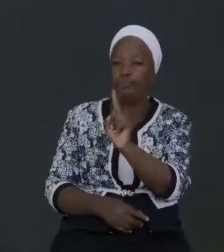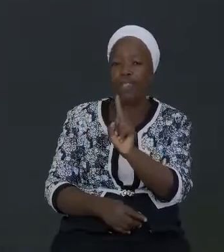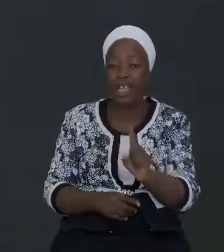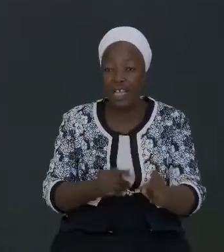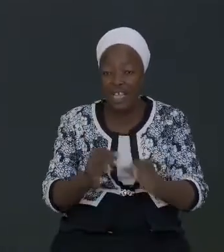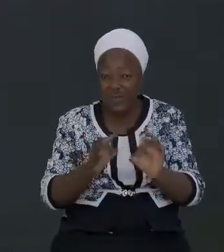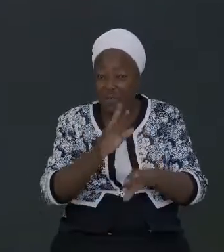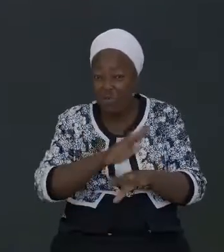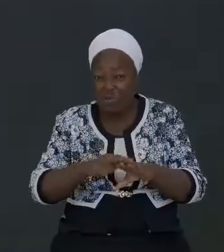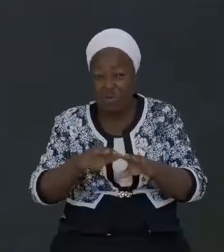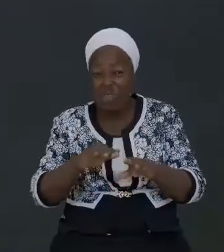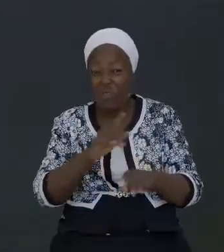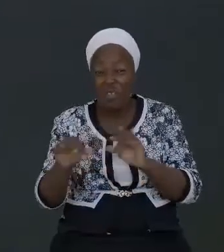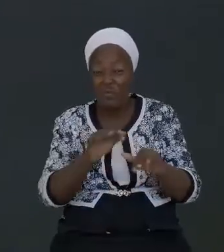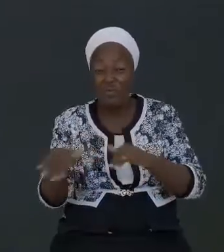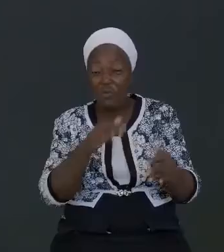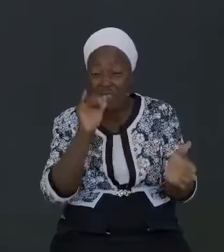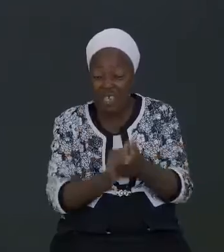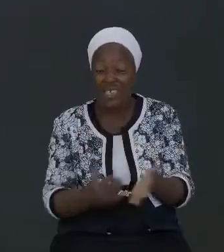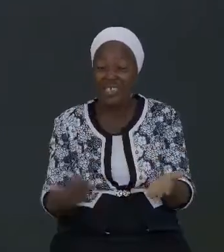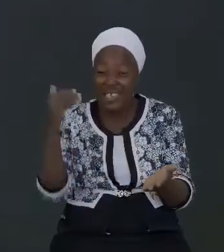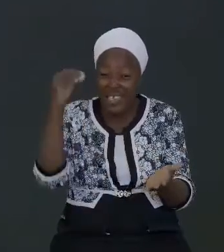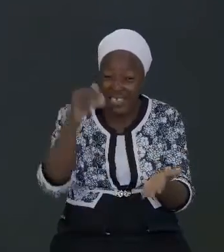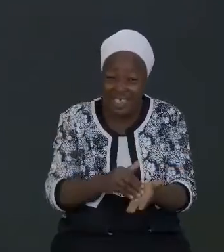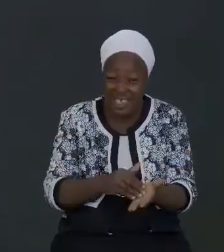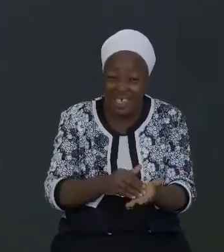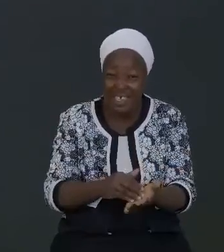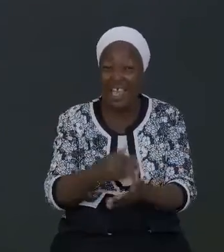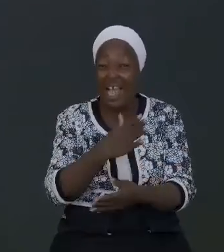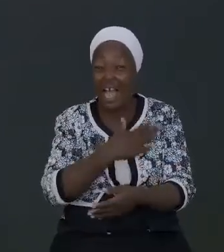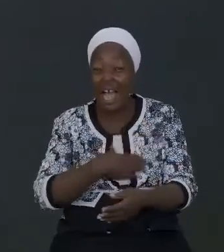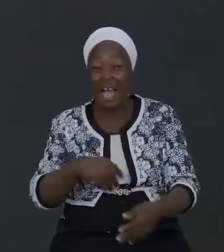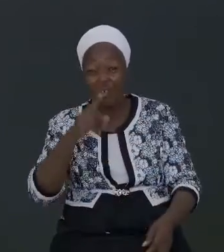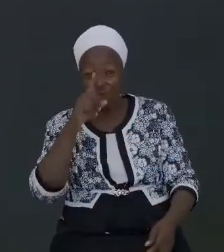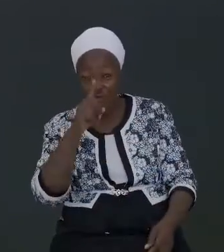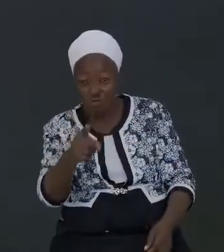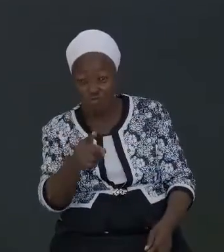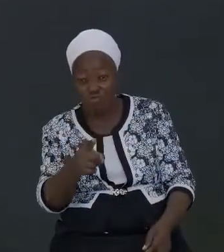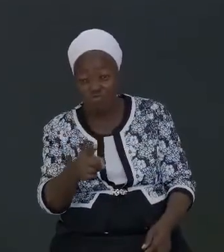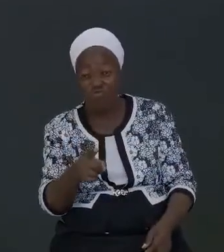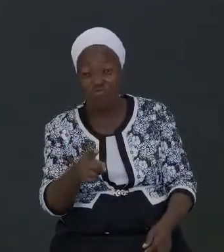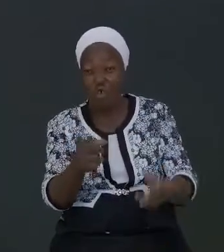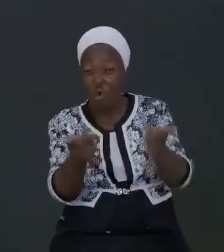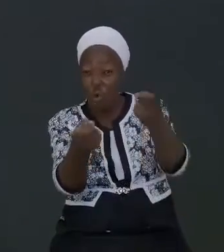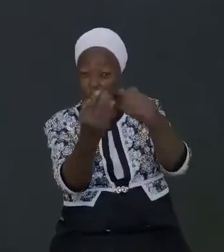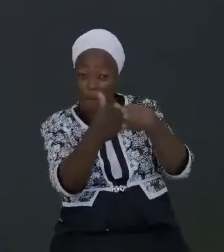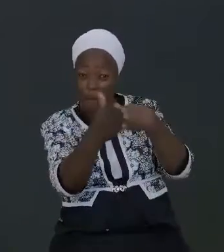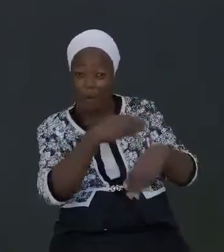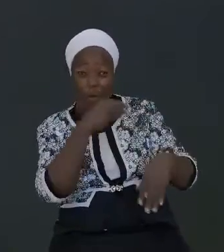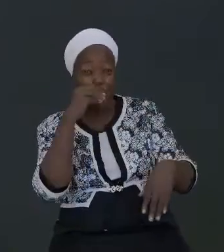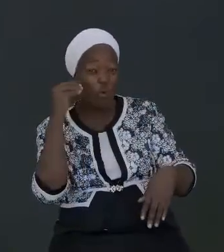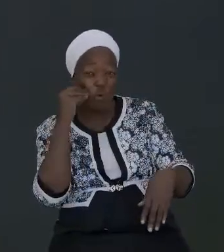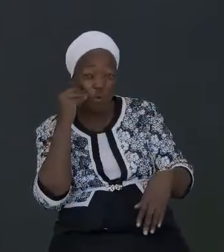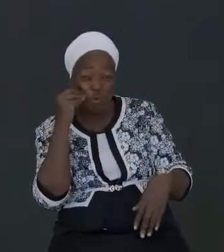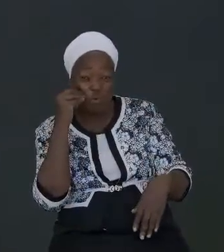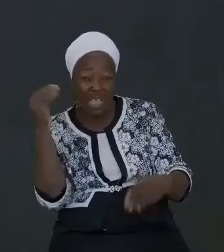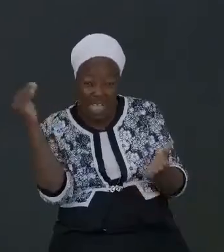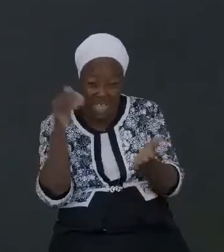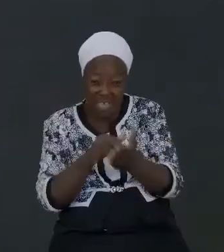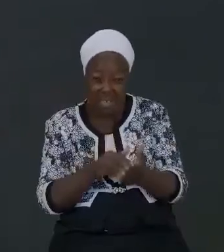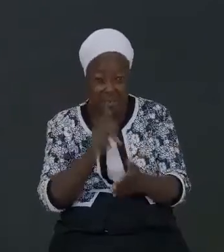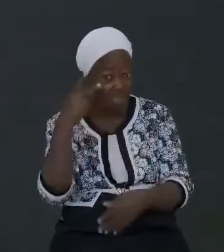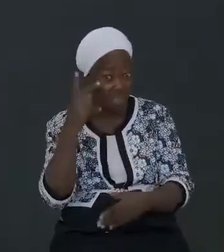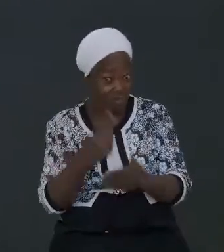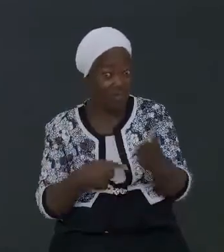If you do that again and you abscond, you see what I did.